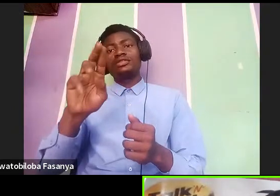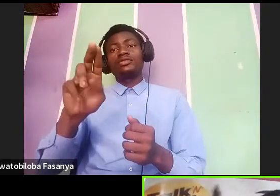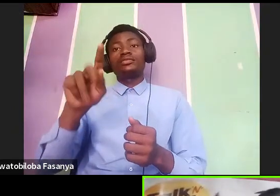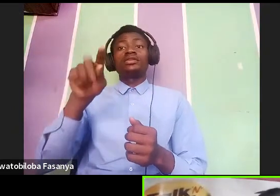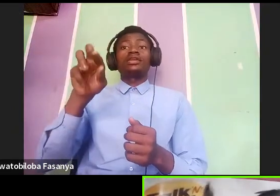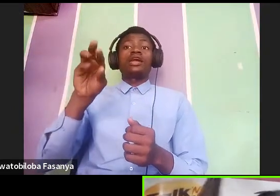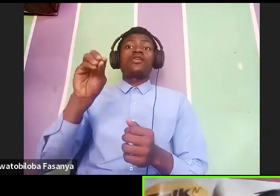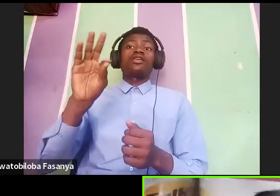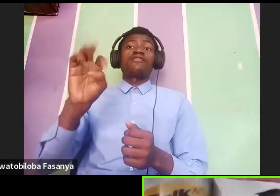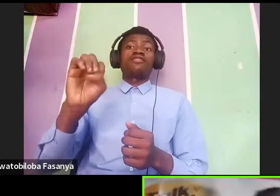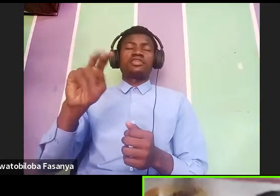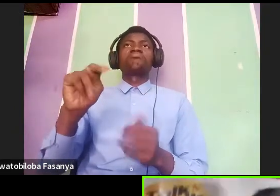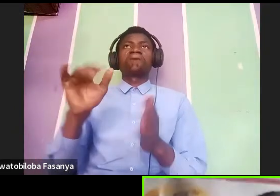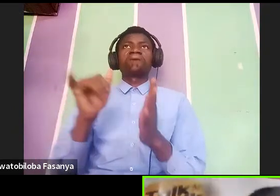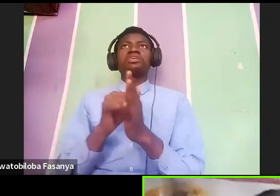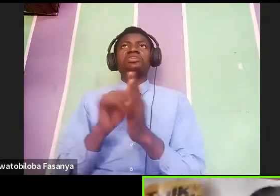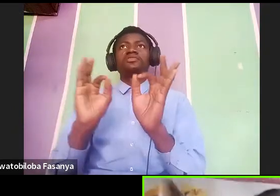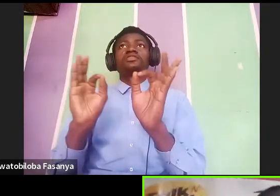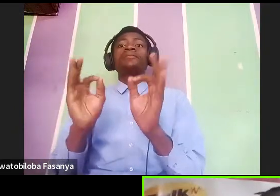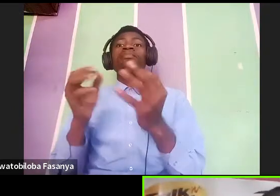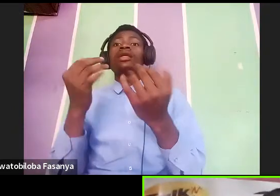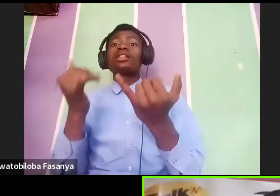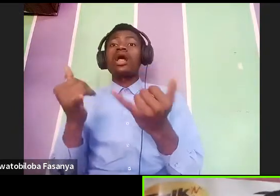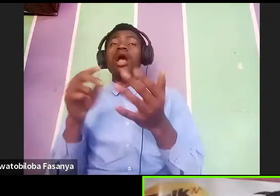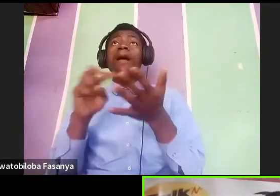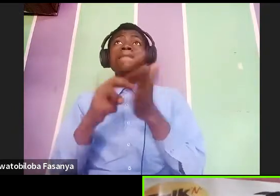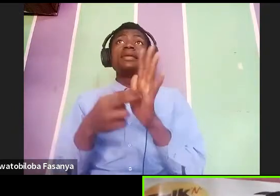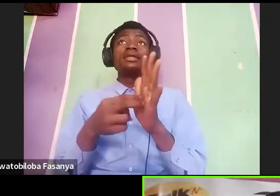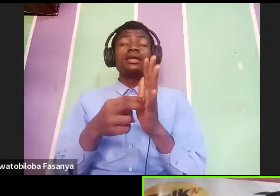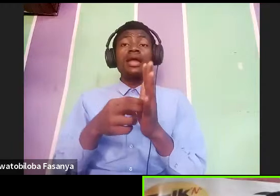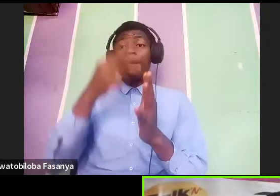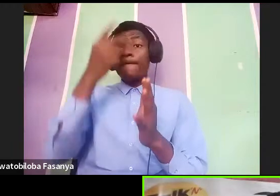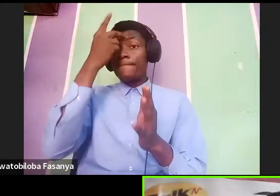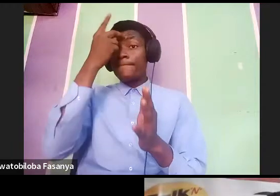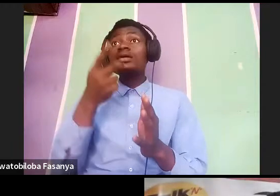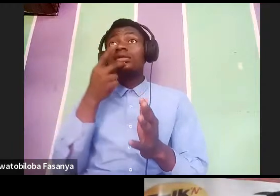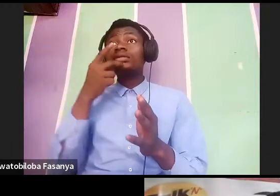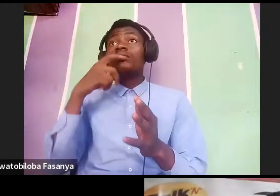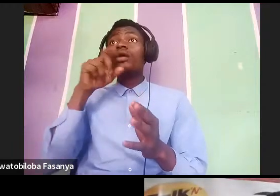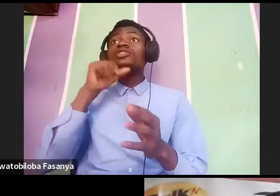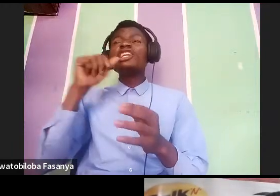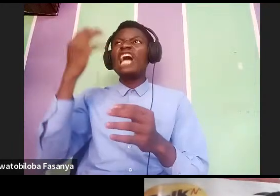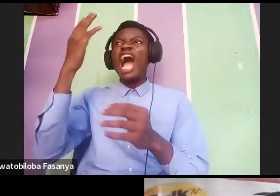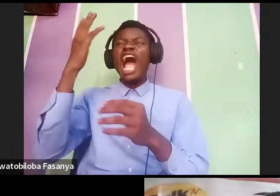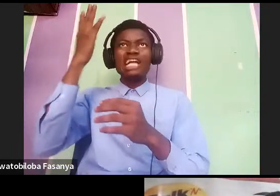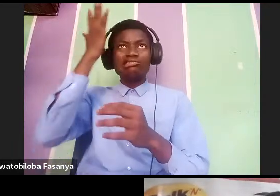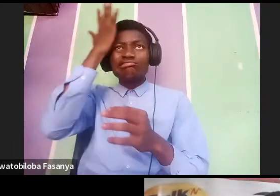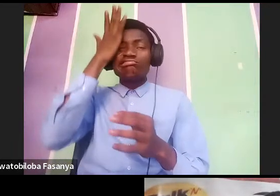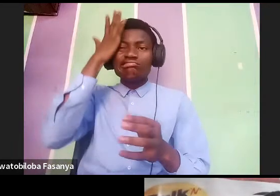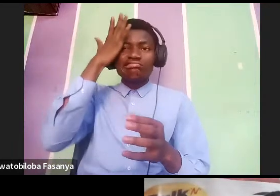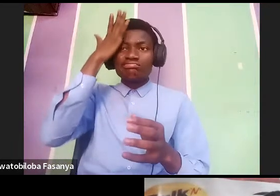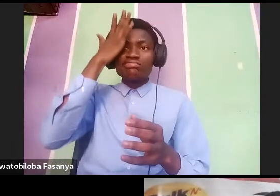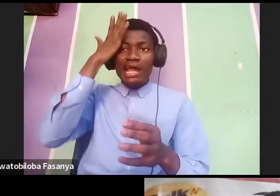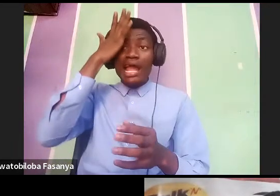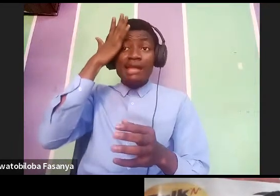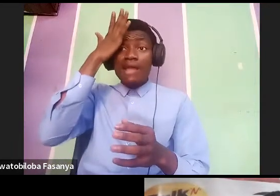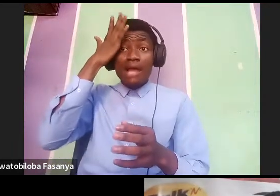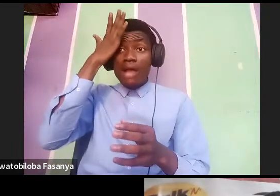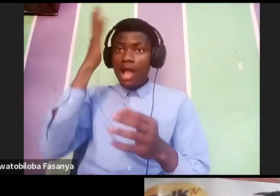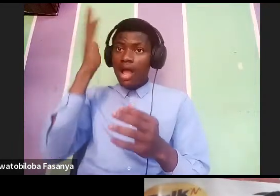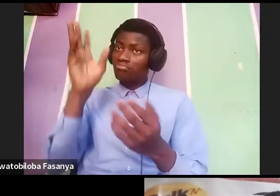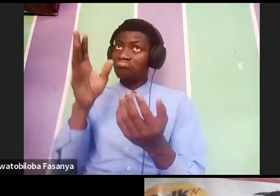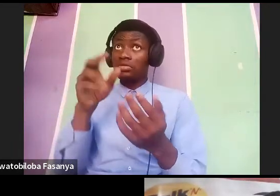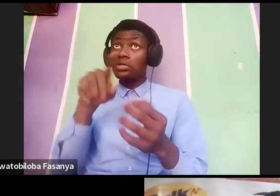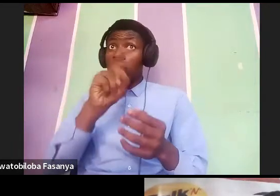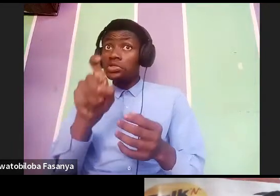So parents should not rub that place. Well, rubbing, basically,